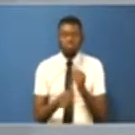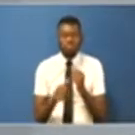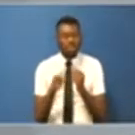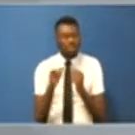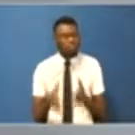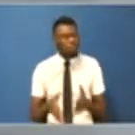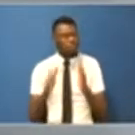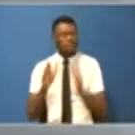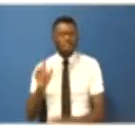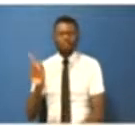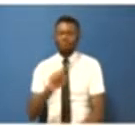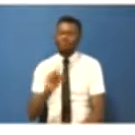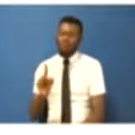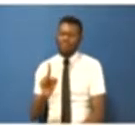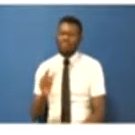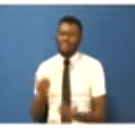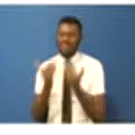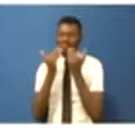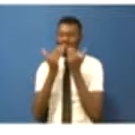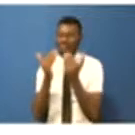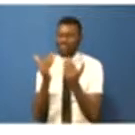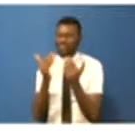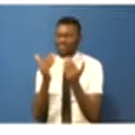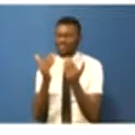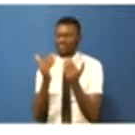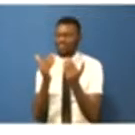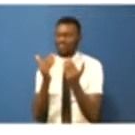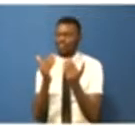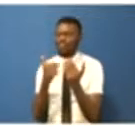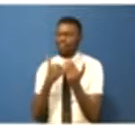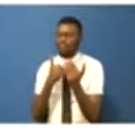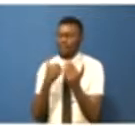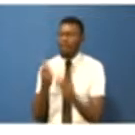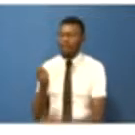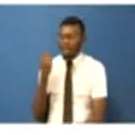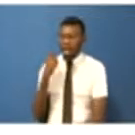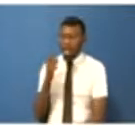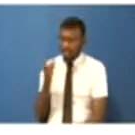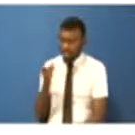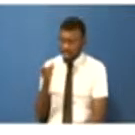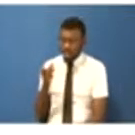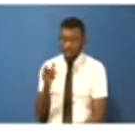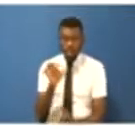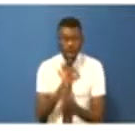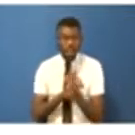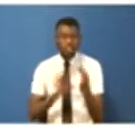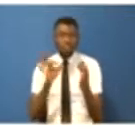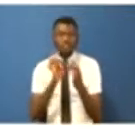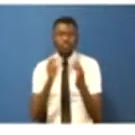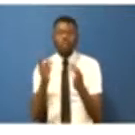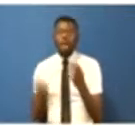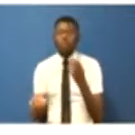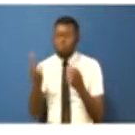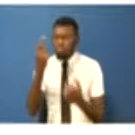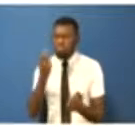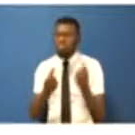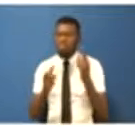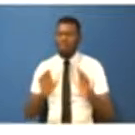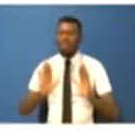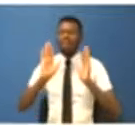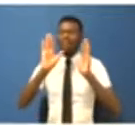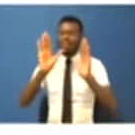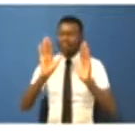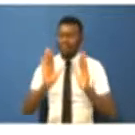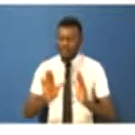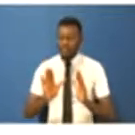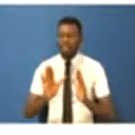path thank you so much thank you and just an understanding in terms of the specificity you have raised a very important